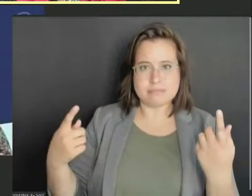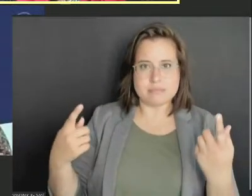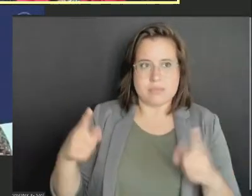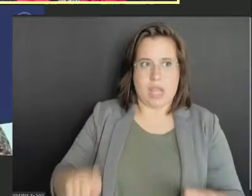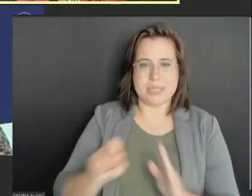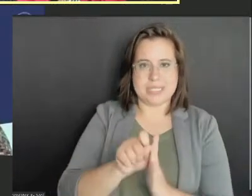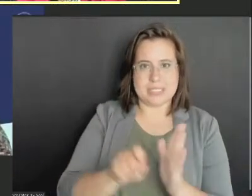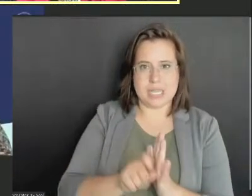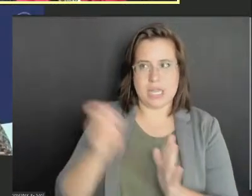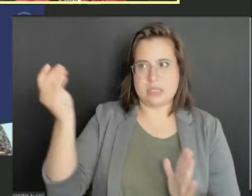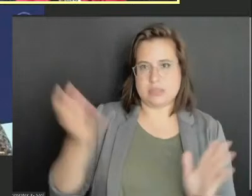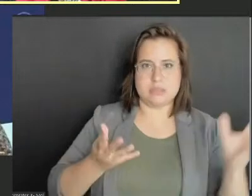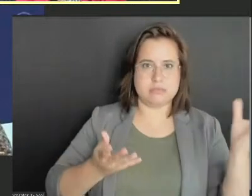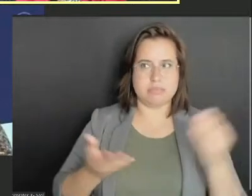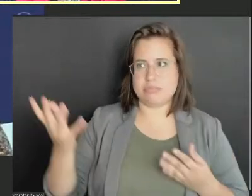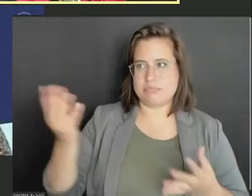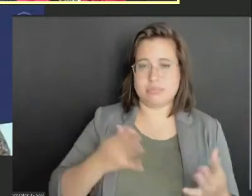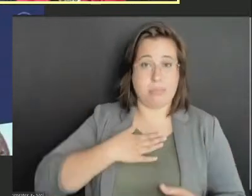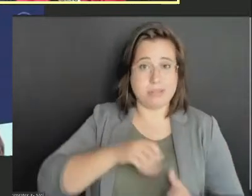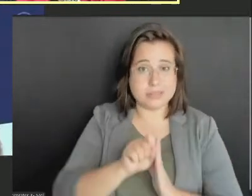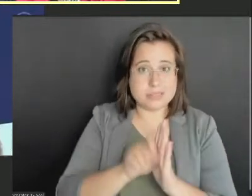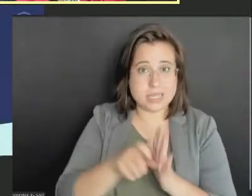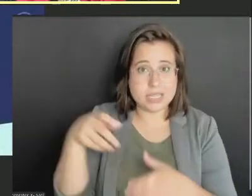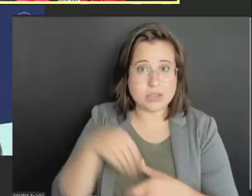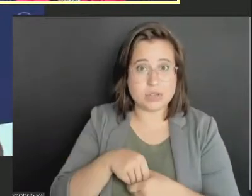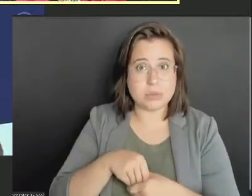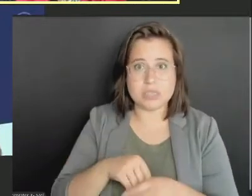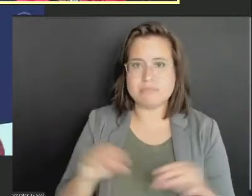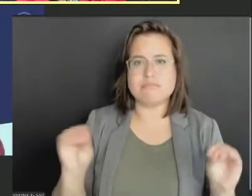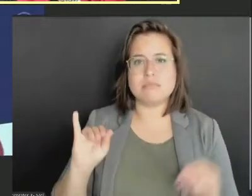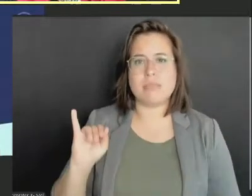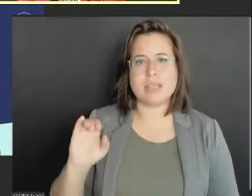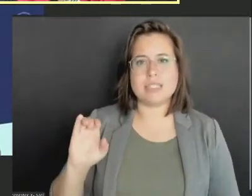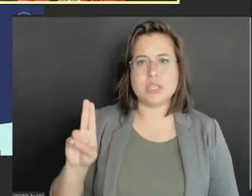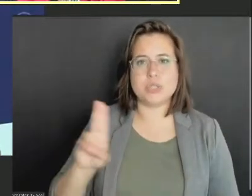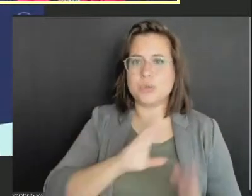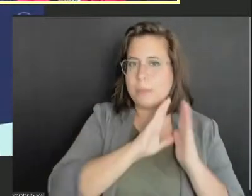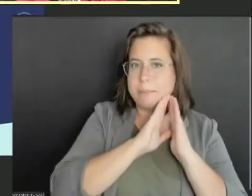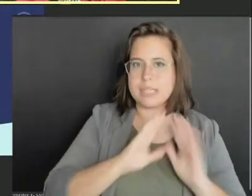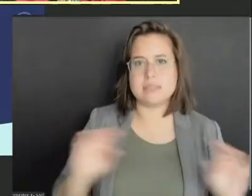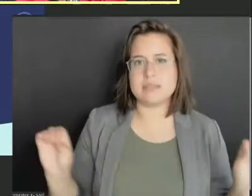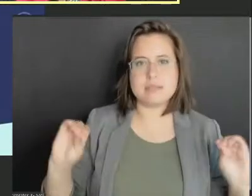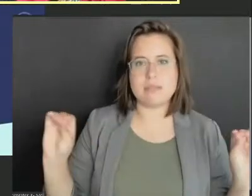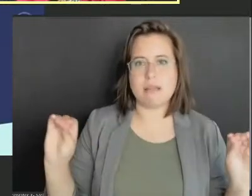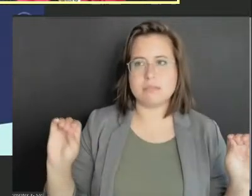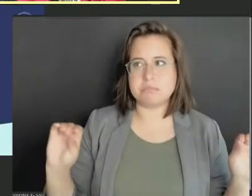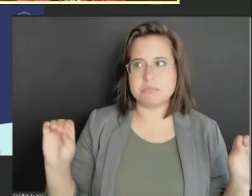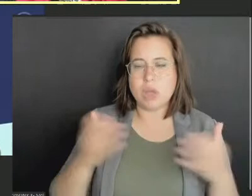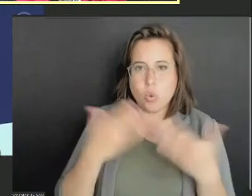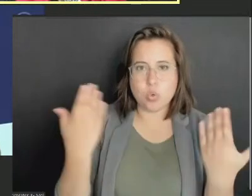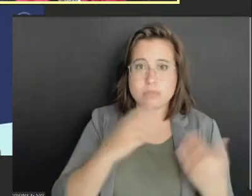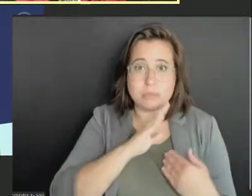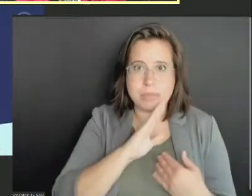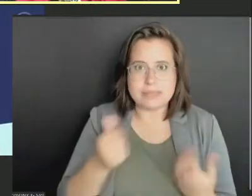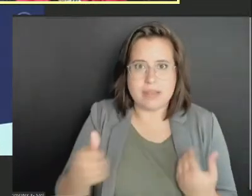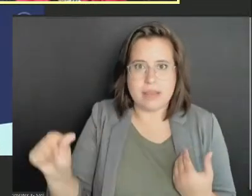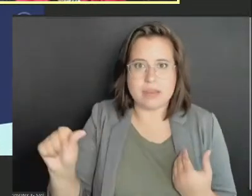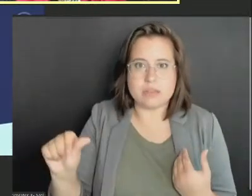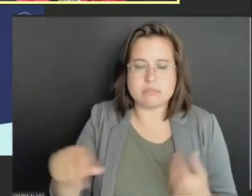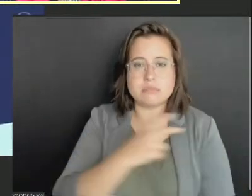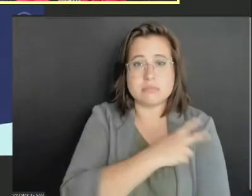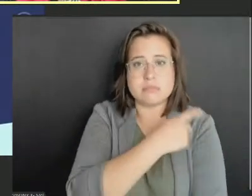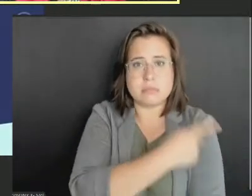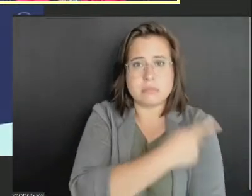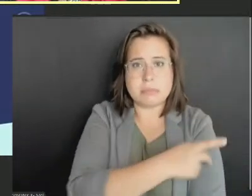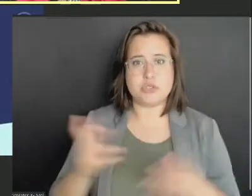included, no ICU beds, no beds at all. patients being driven around in